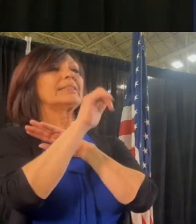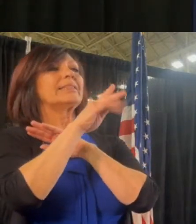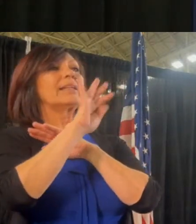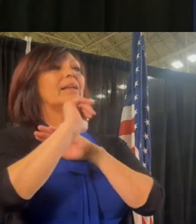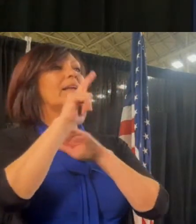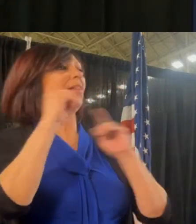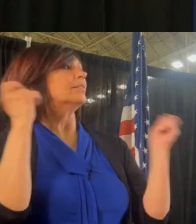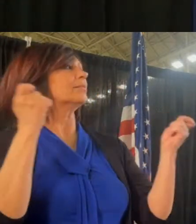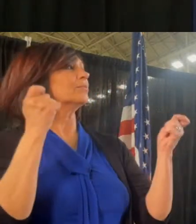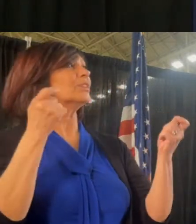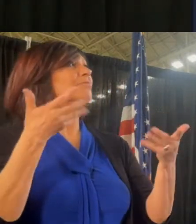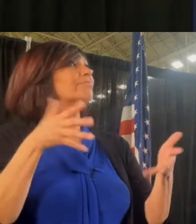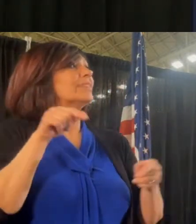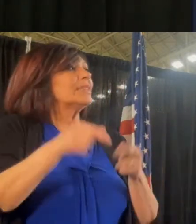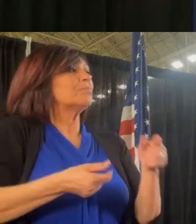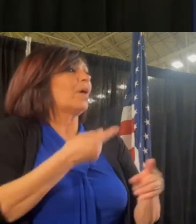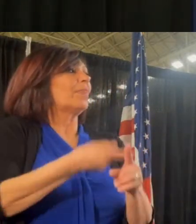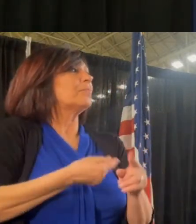which wraps up this month.